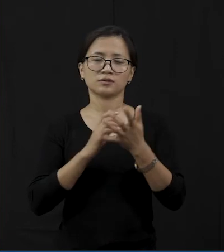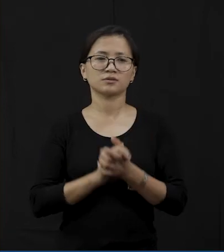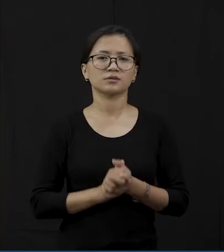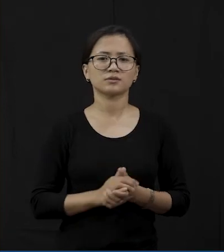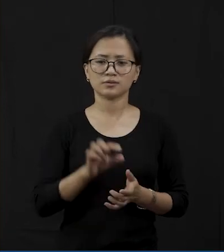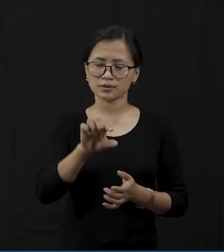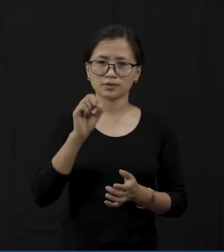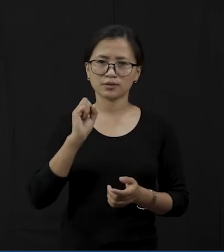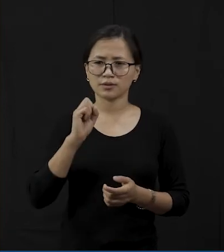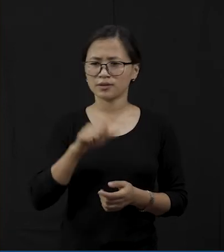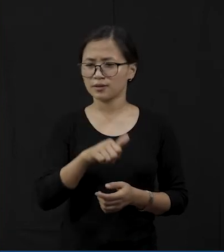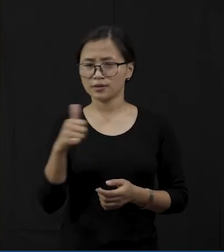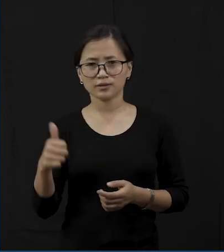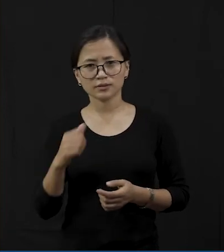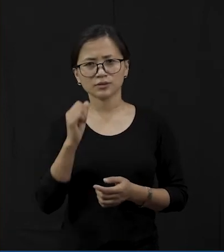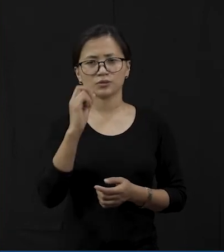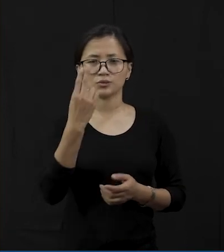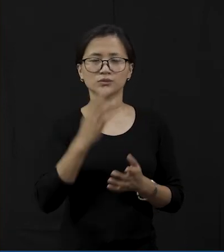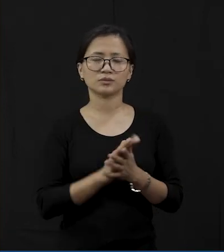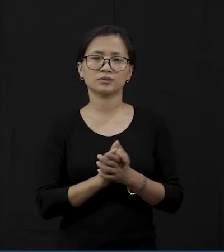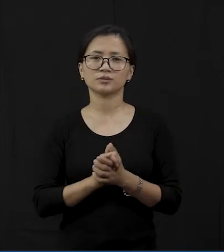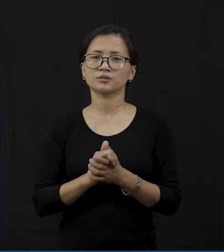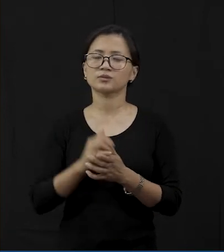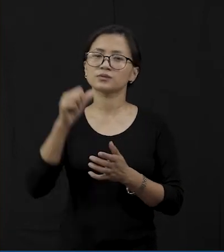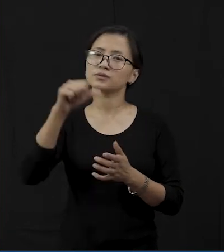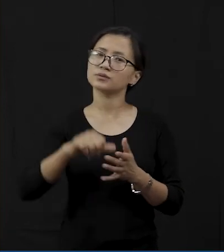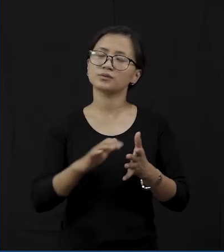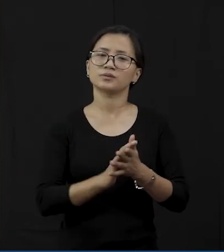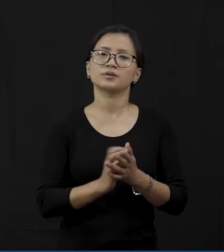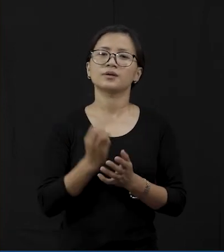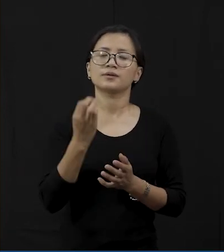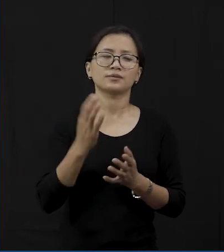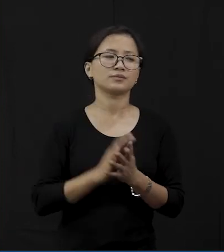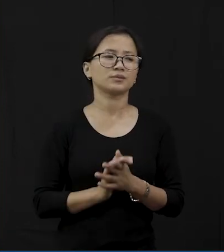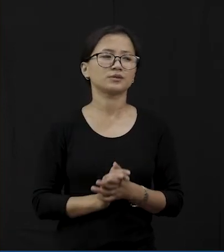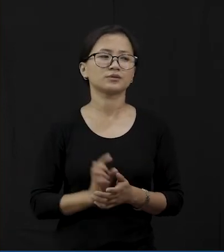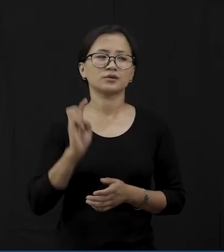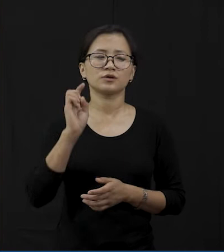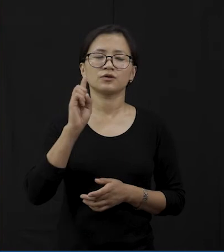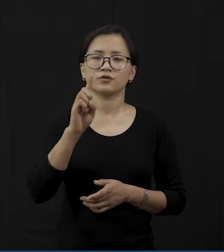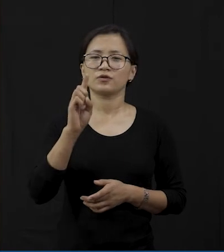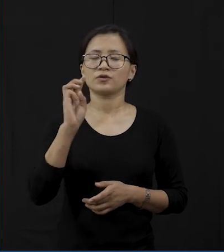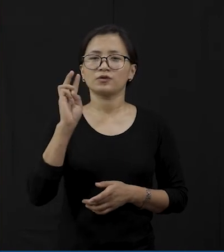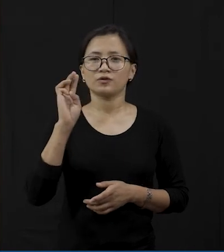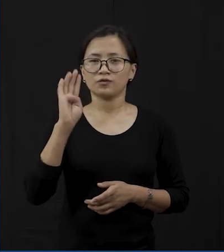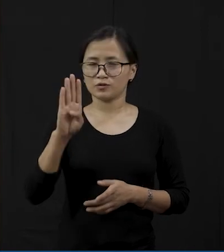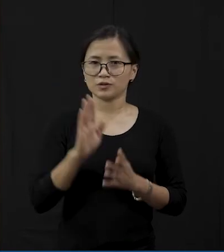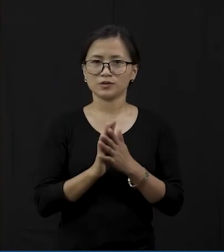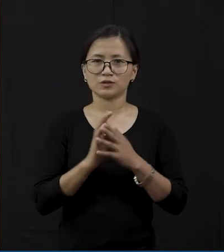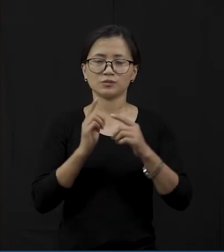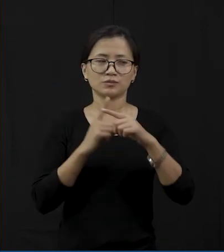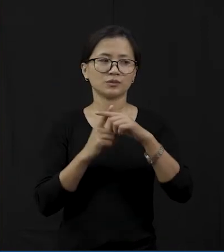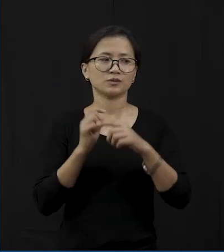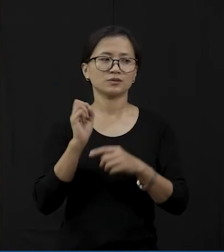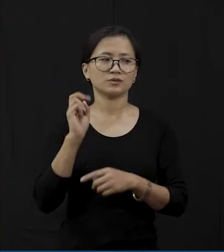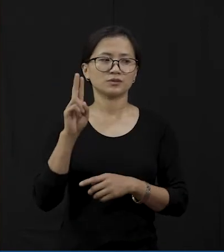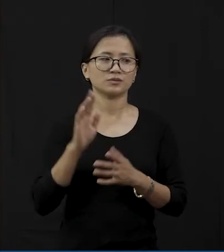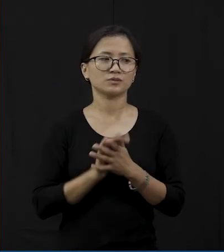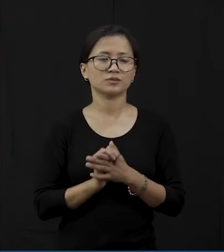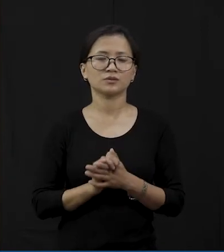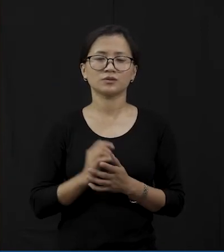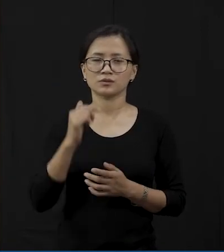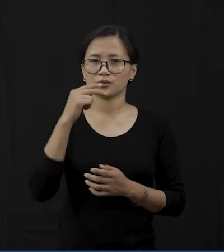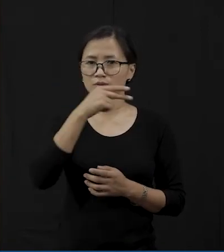numbers. Here I took 14 and 2. So 14 is an even number.